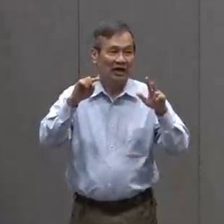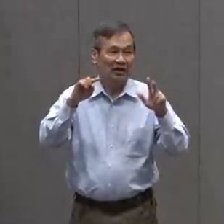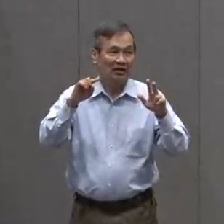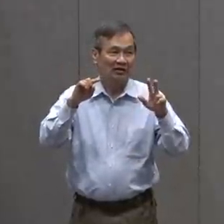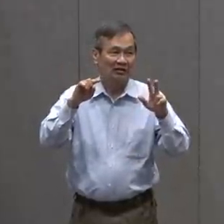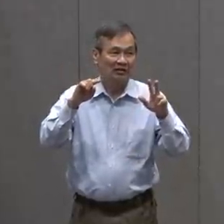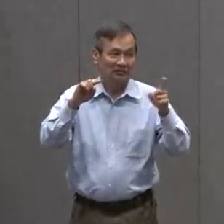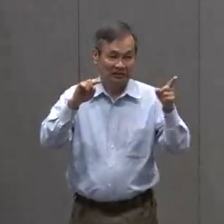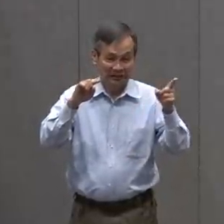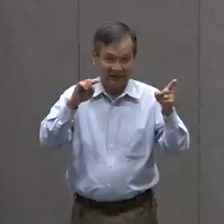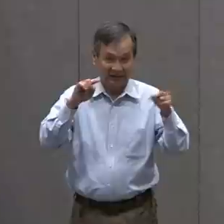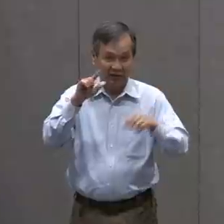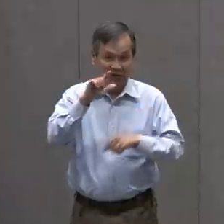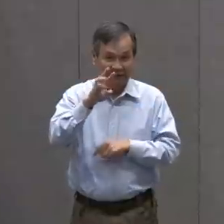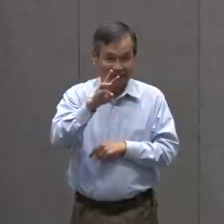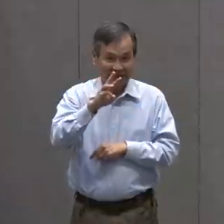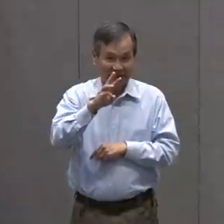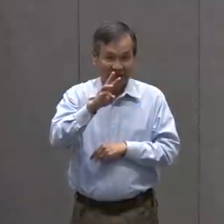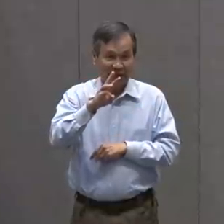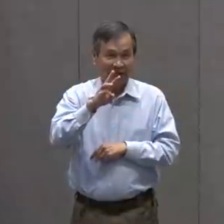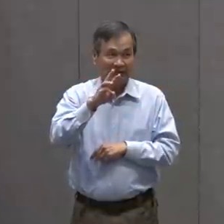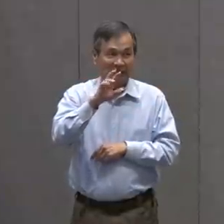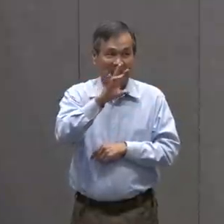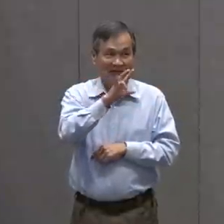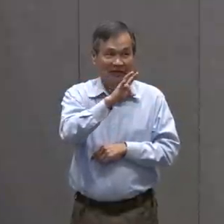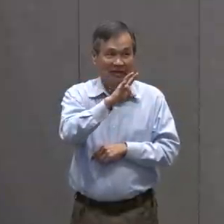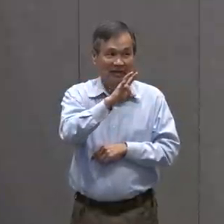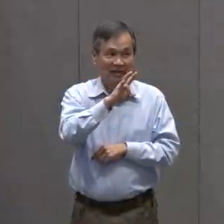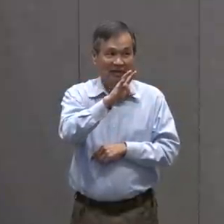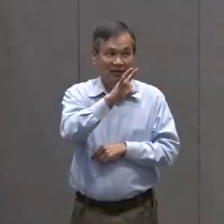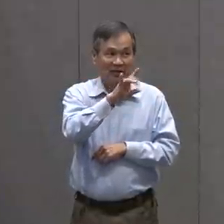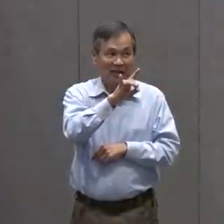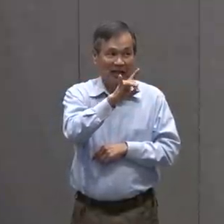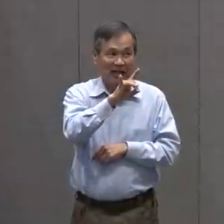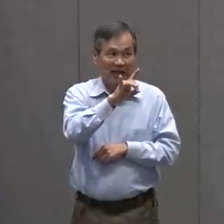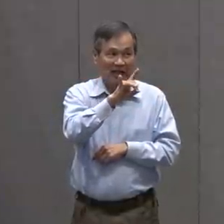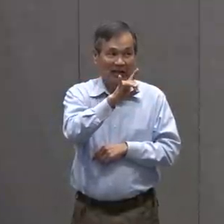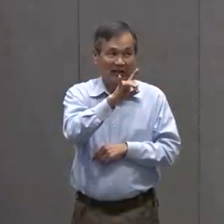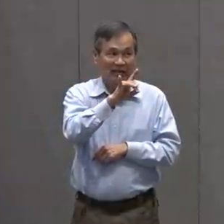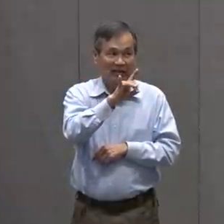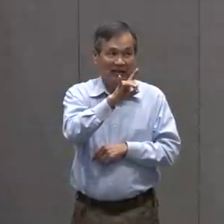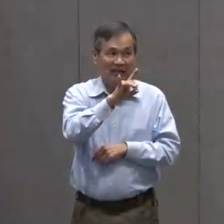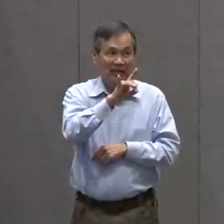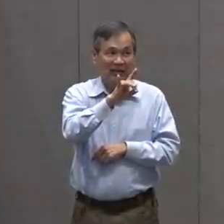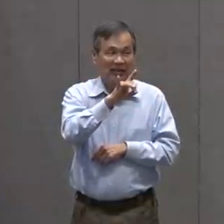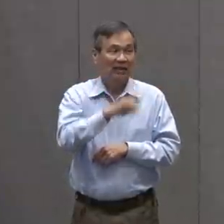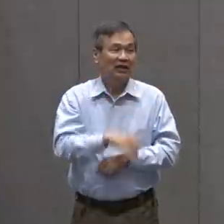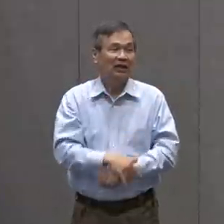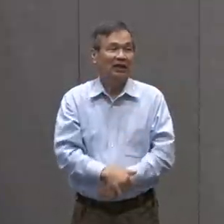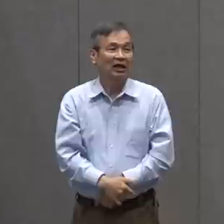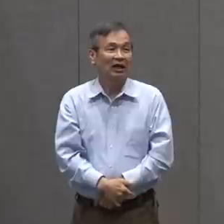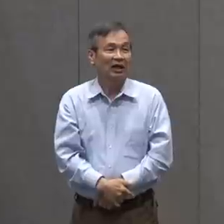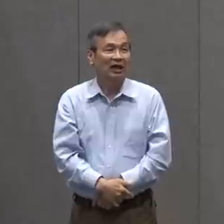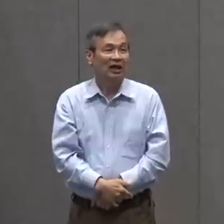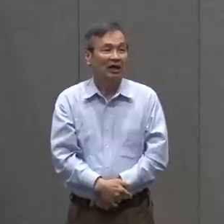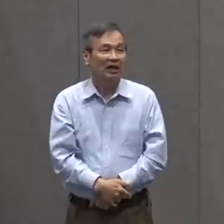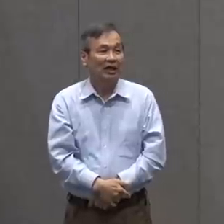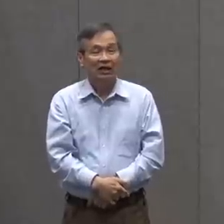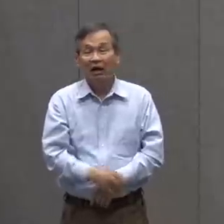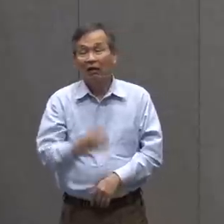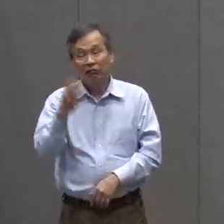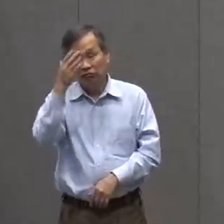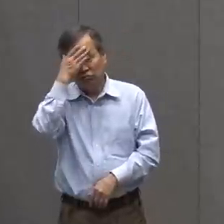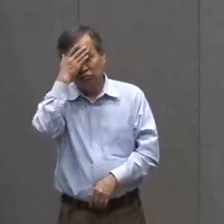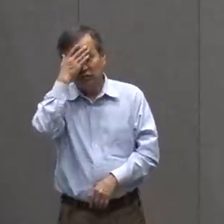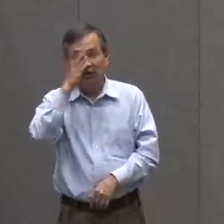25, 26, 27, 28. Oh man. If I had landed on